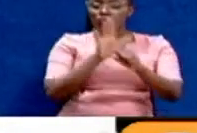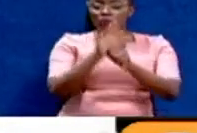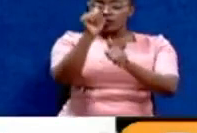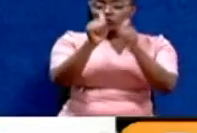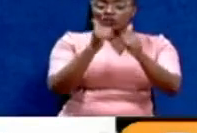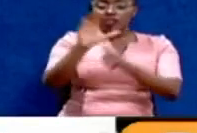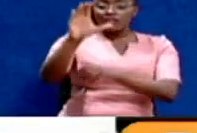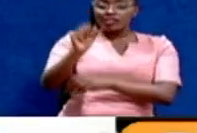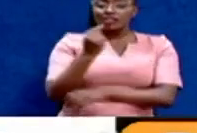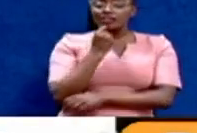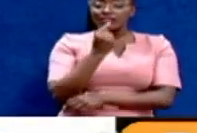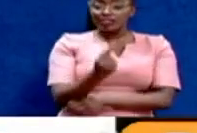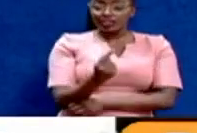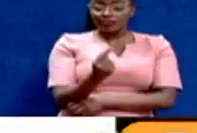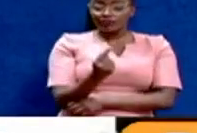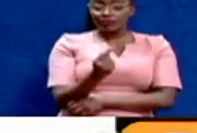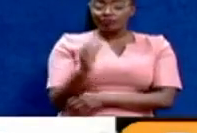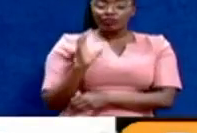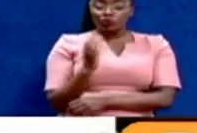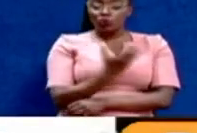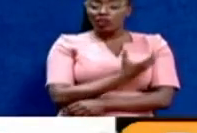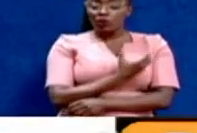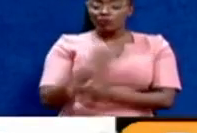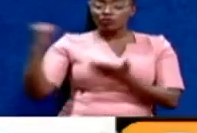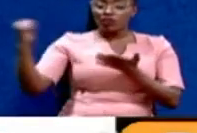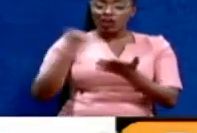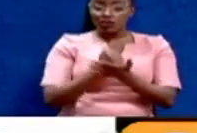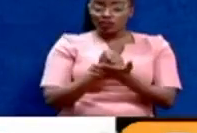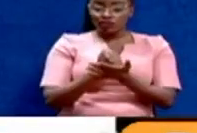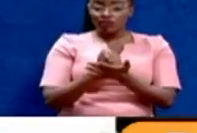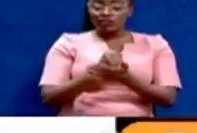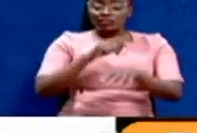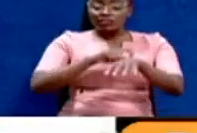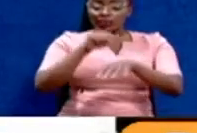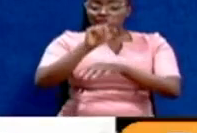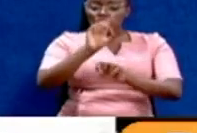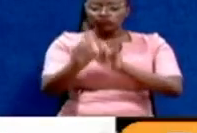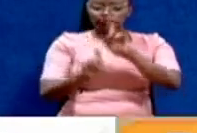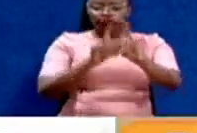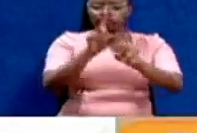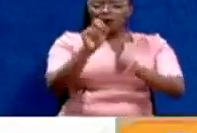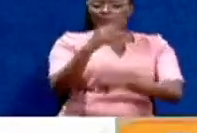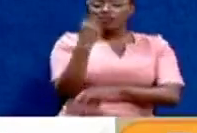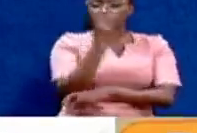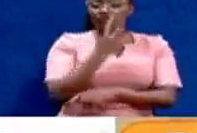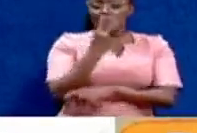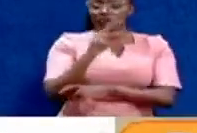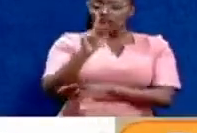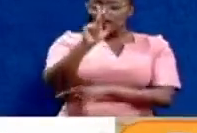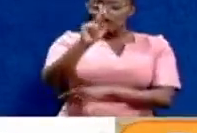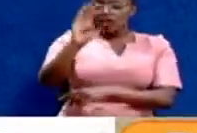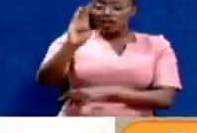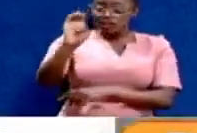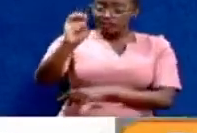given by the Cabinet Secretary to the Committee of Appointments during her vetting process in February. According to the Kenya Bureau